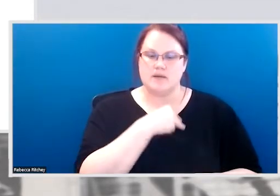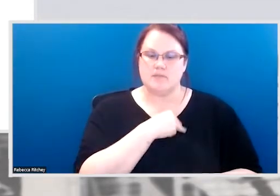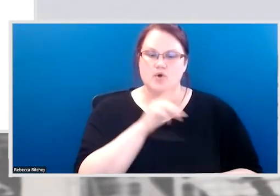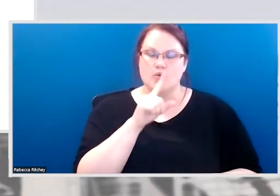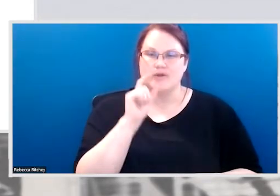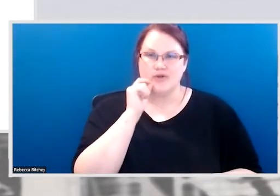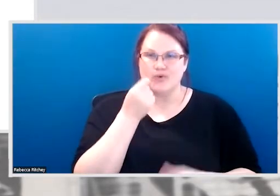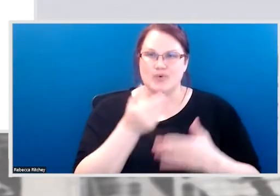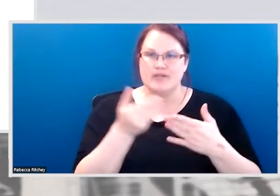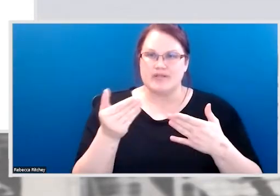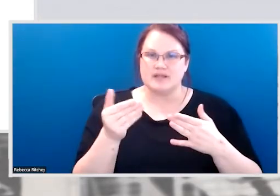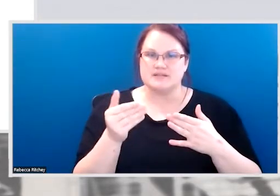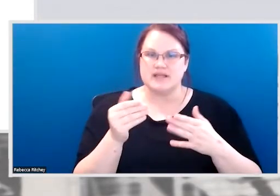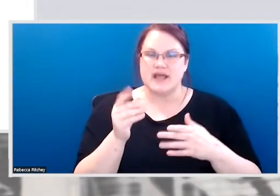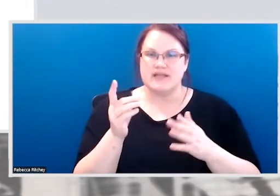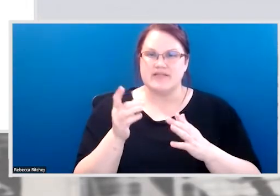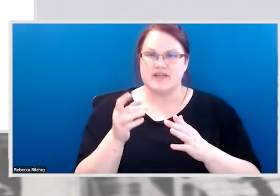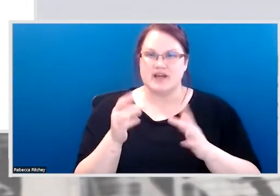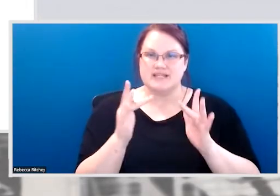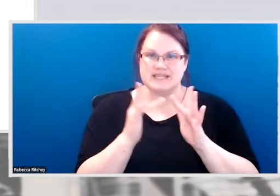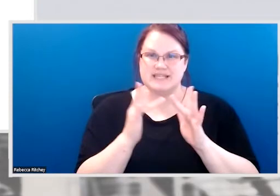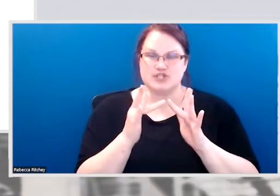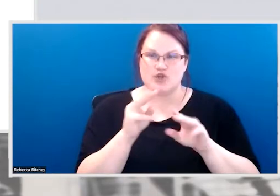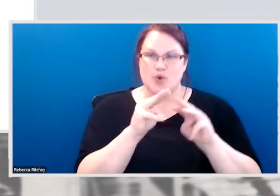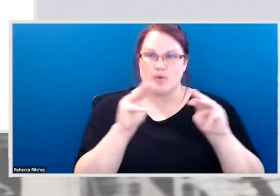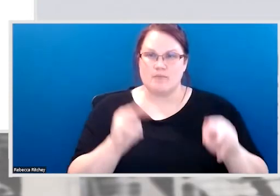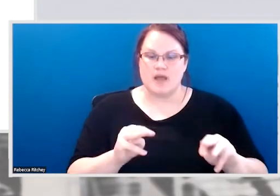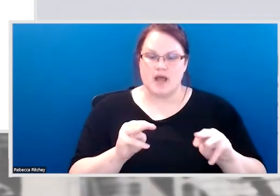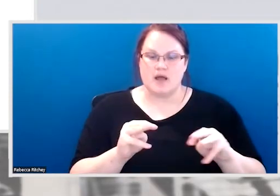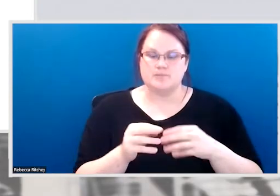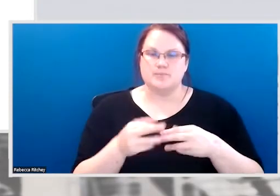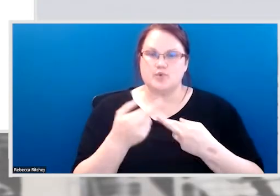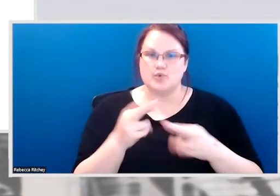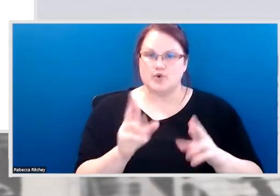room. So Alex, do you mind to show us the results?